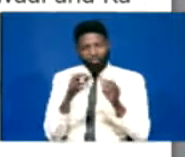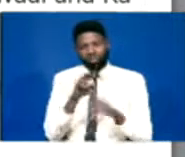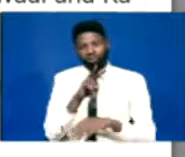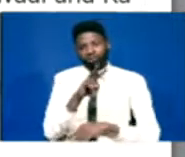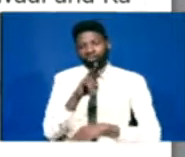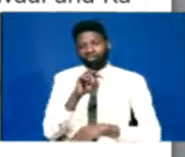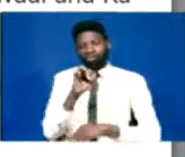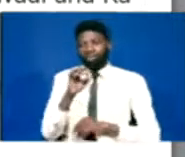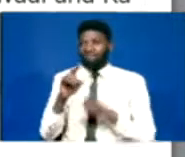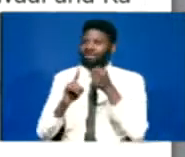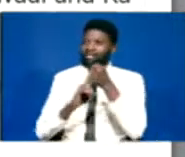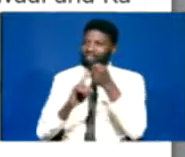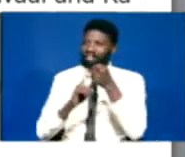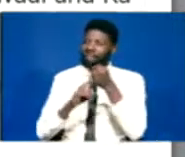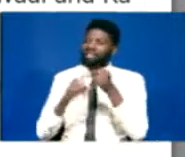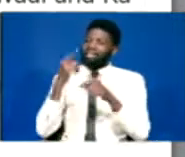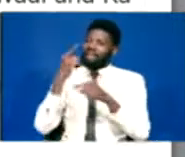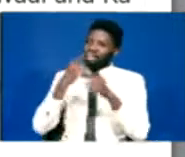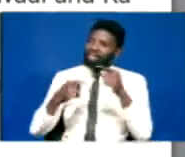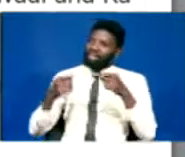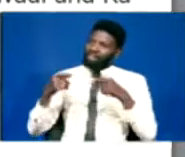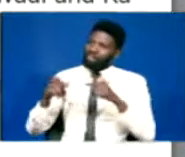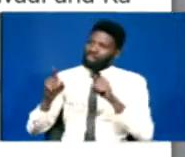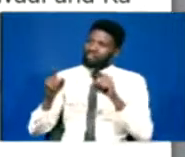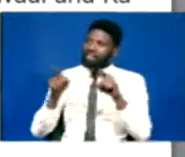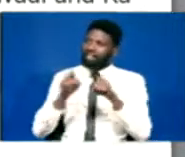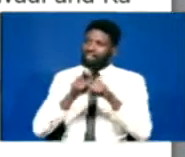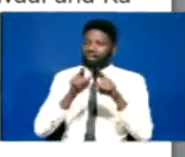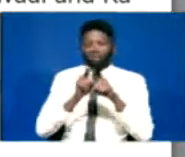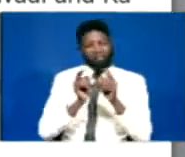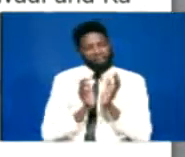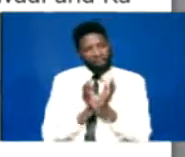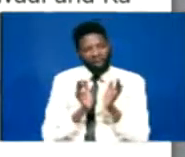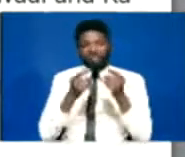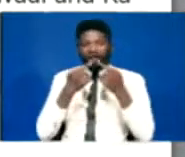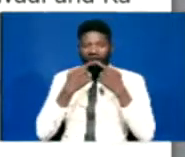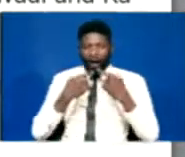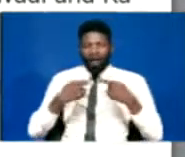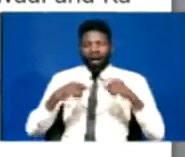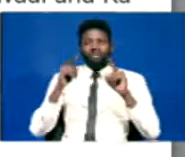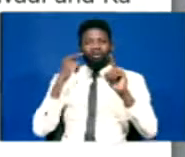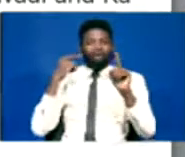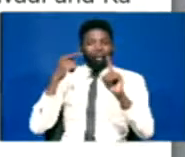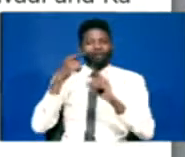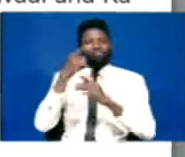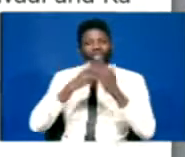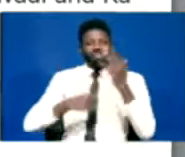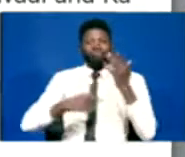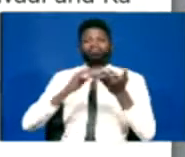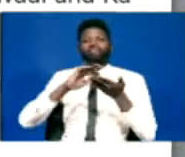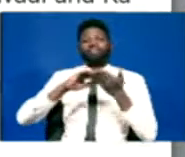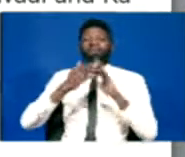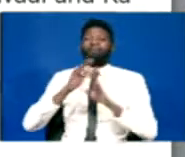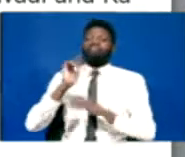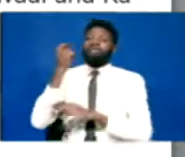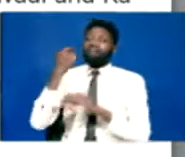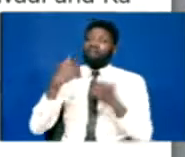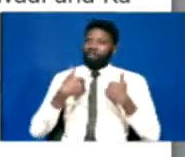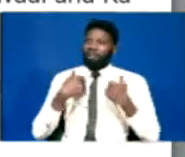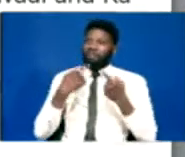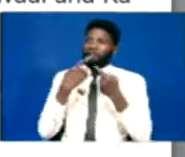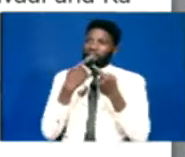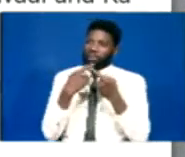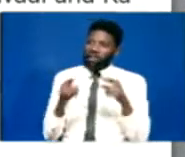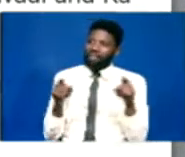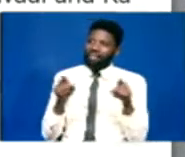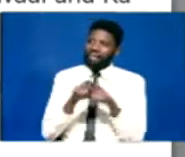2006 was the year he made public his intentions to vie for presidency. And this did not sit very well with